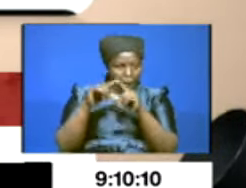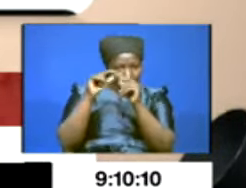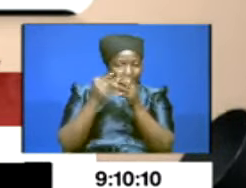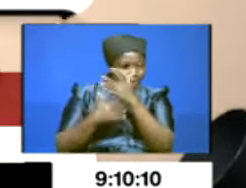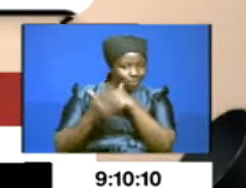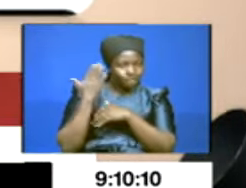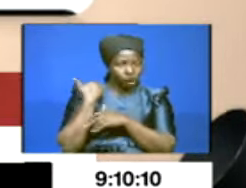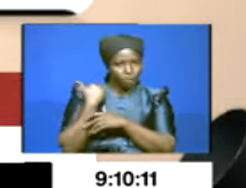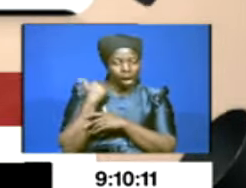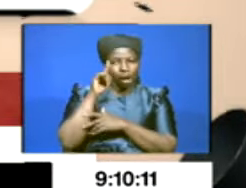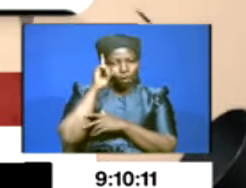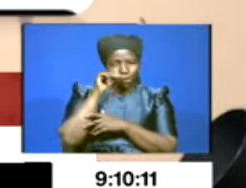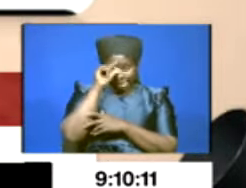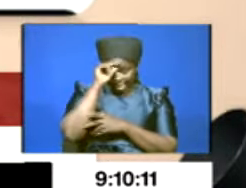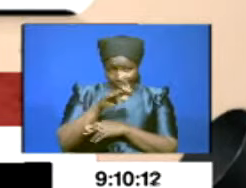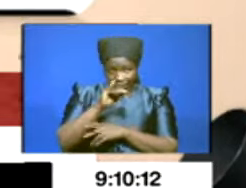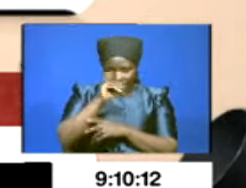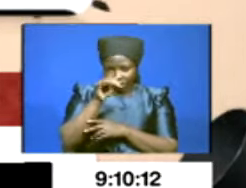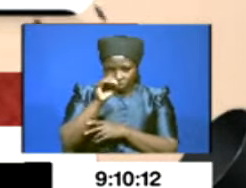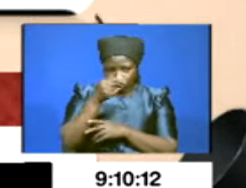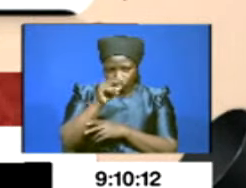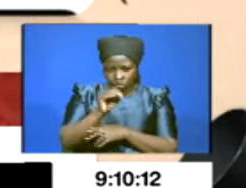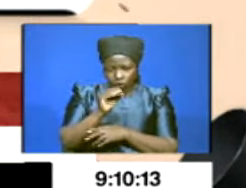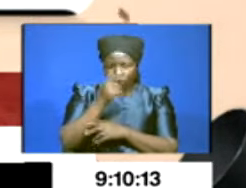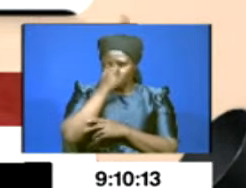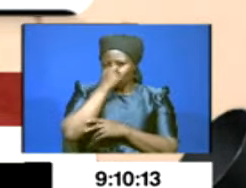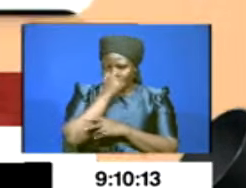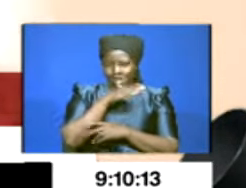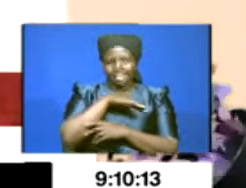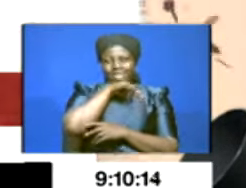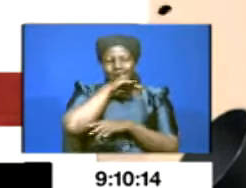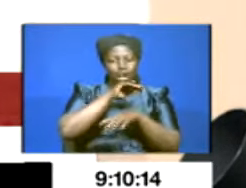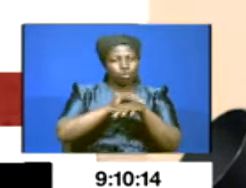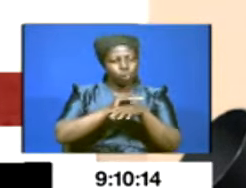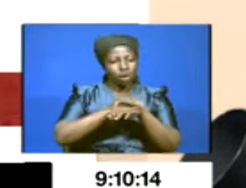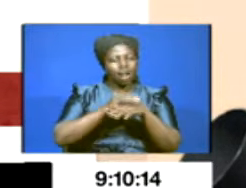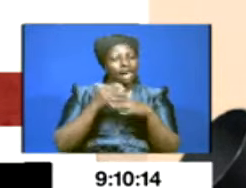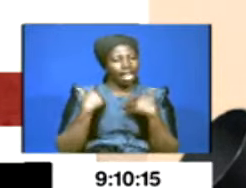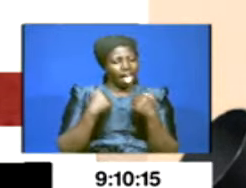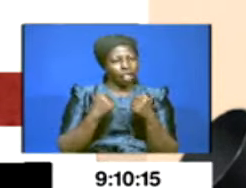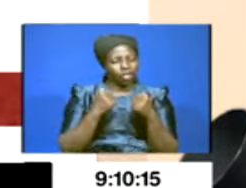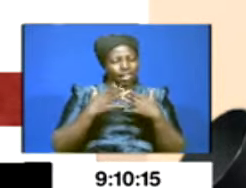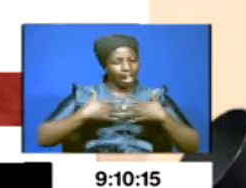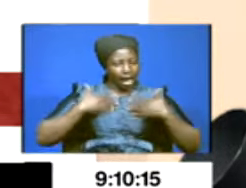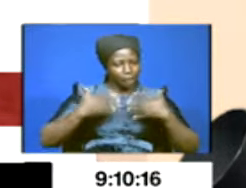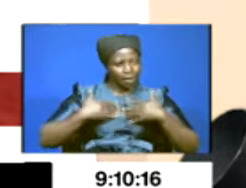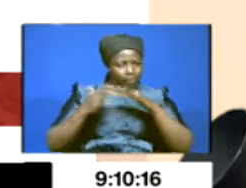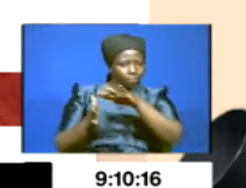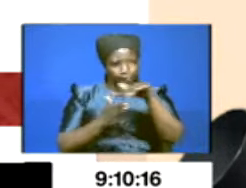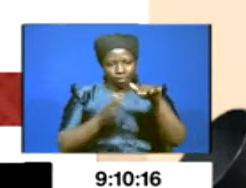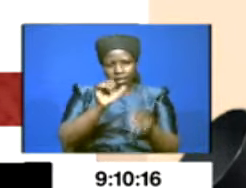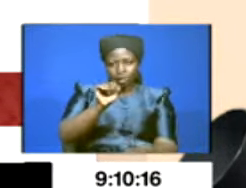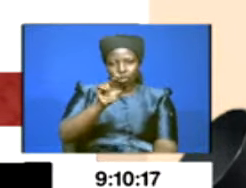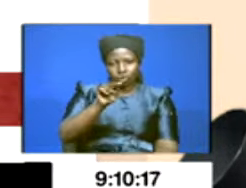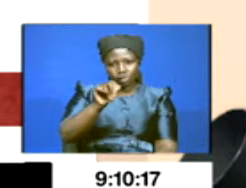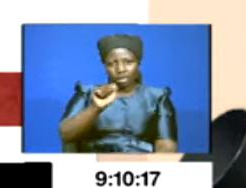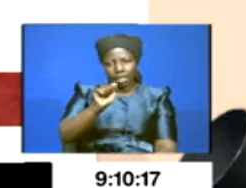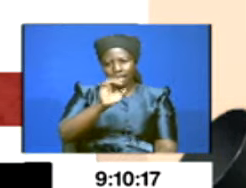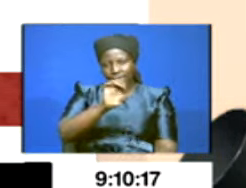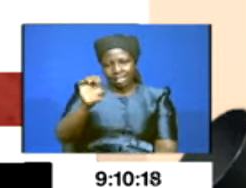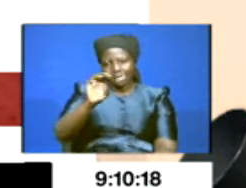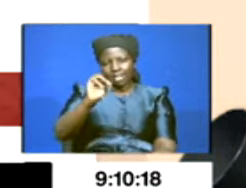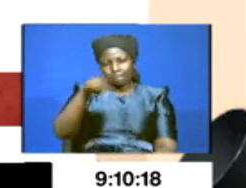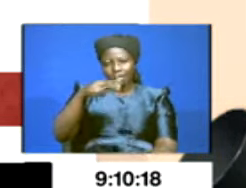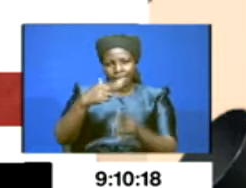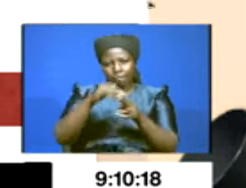Ali Hassan Joho wished Odinga good health and happiness, while Suna East Member of Parliament Junet Mohamed said